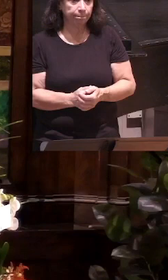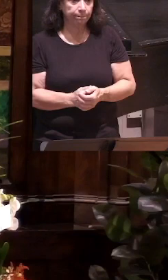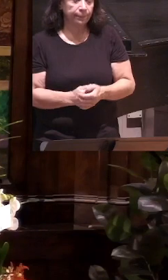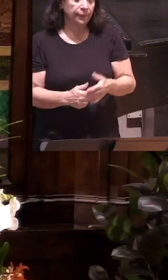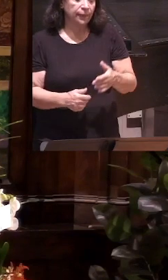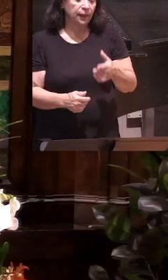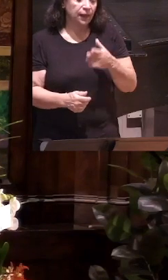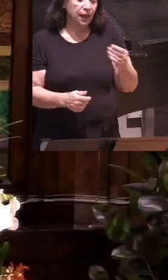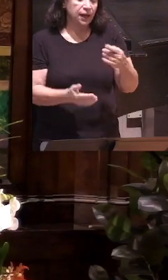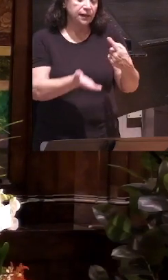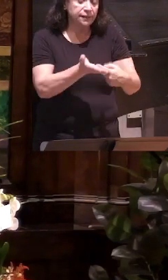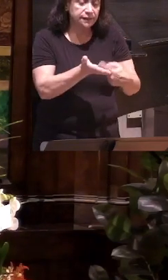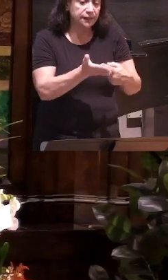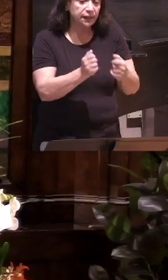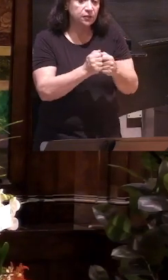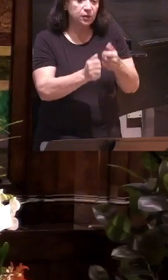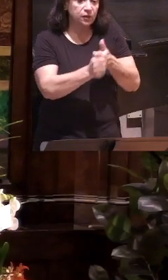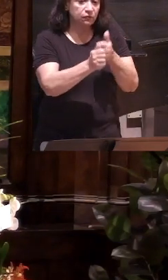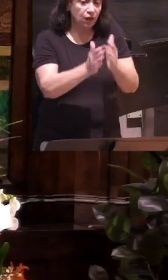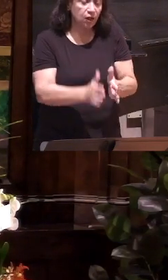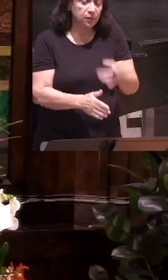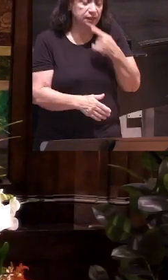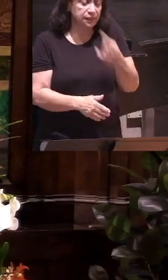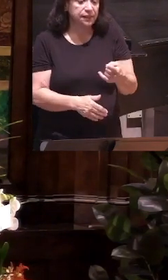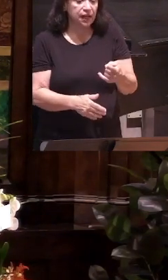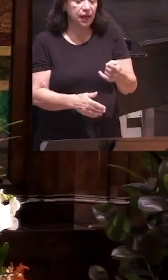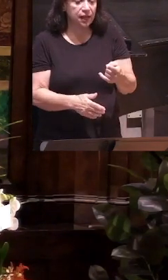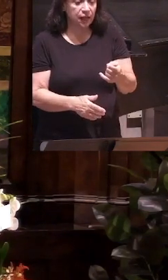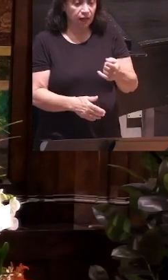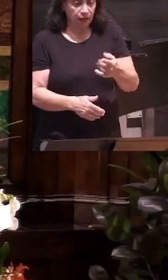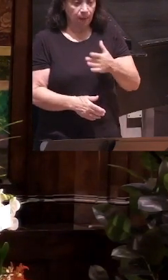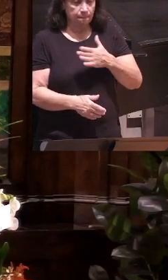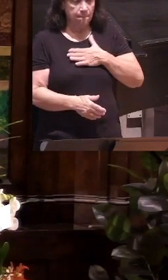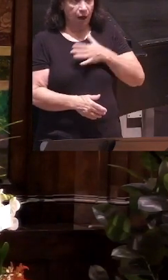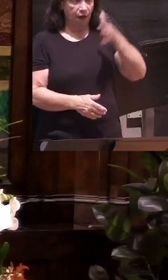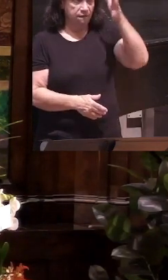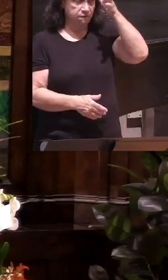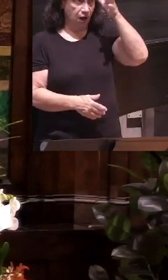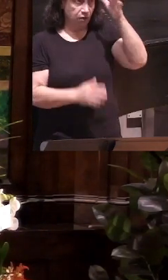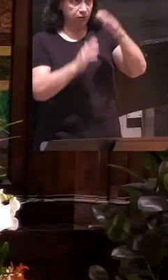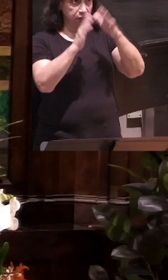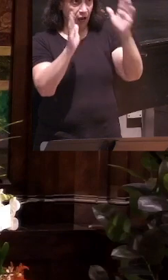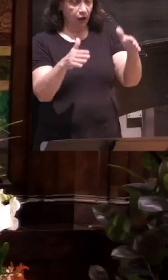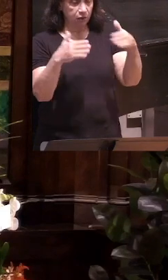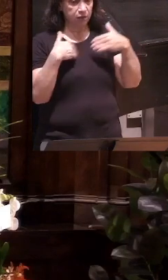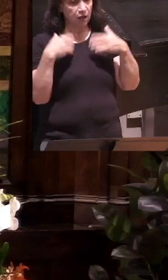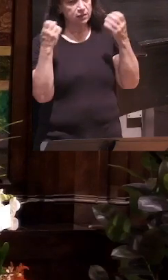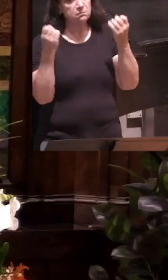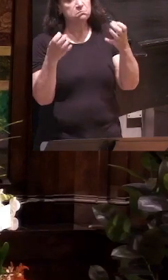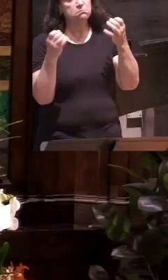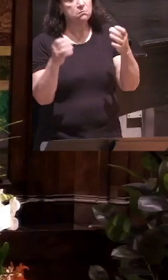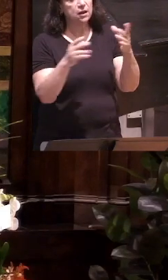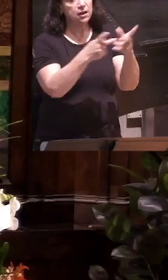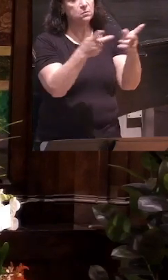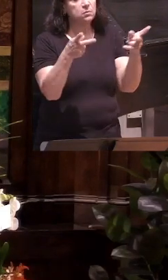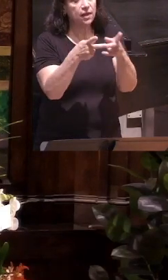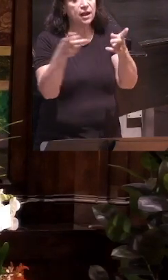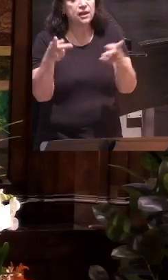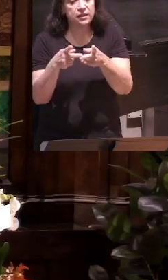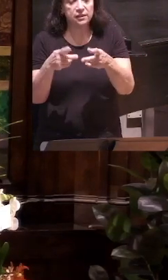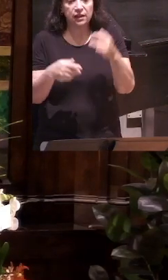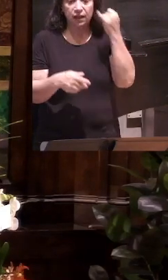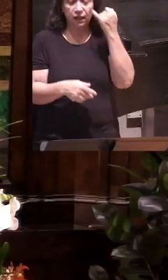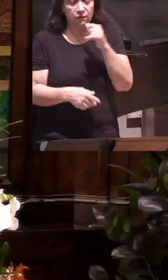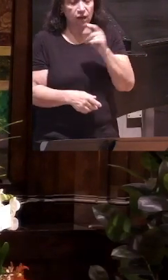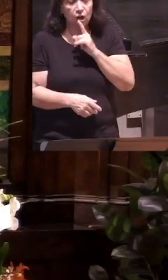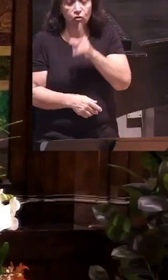And as he was talking with his disciples, he said, "In my Father's house there are many dwelling places. If it were